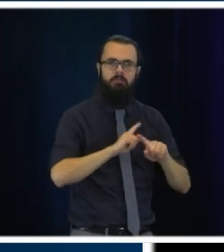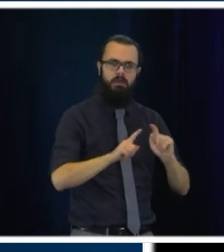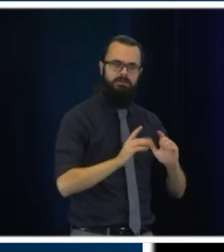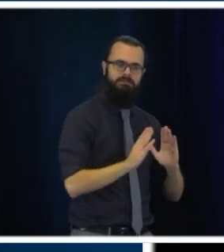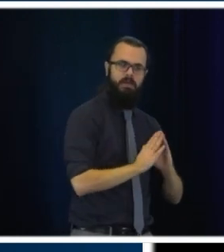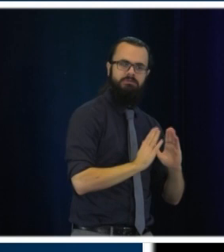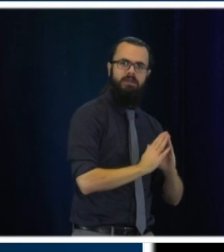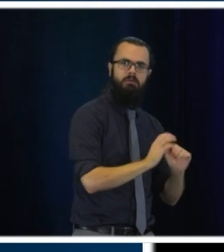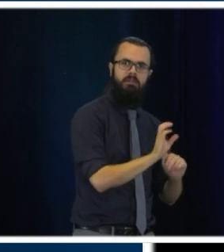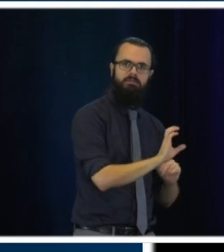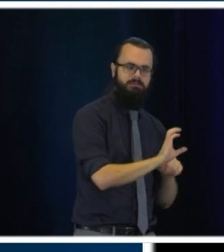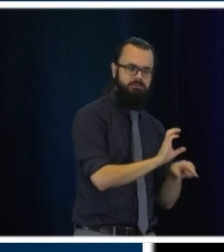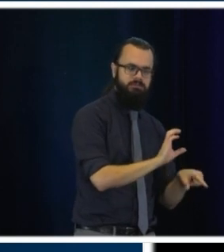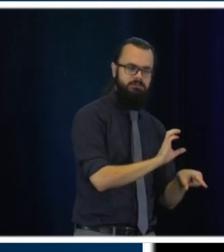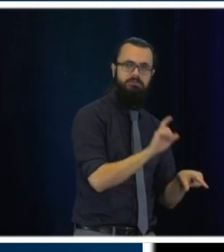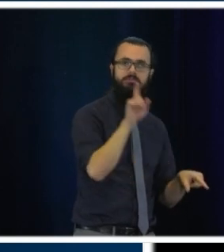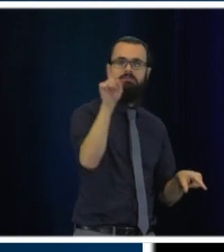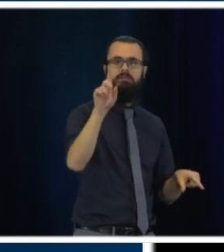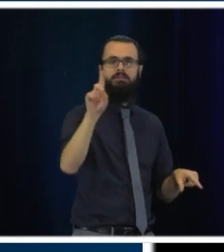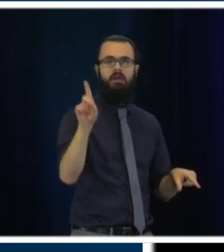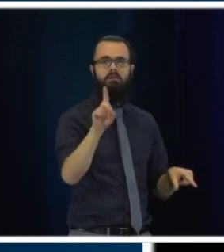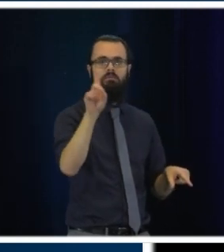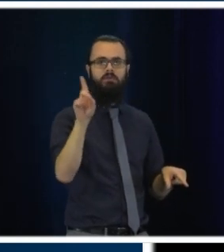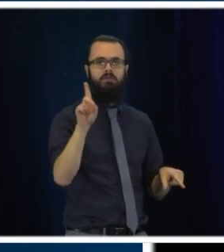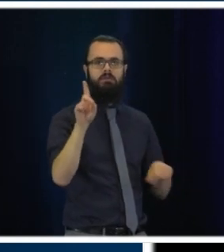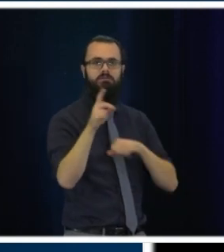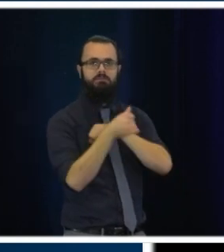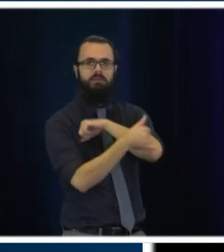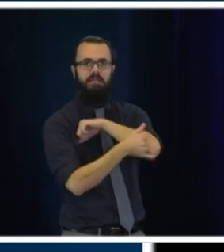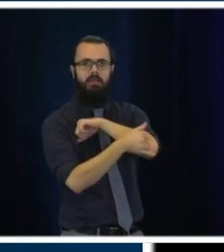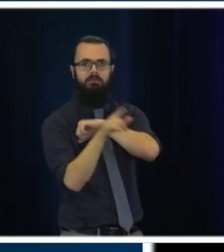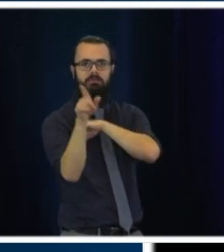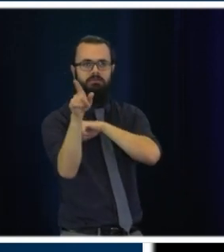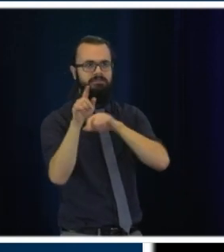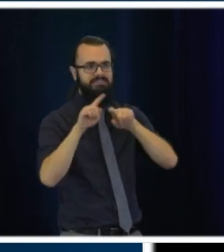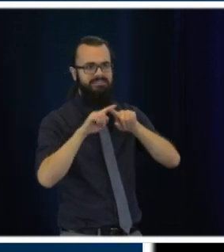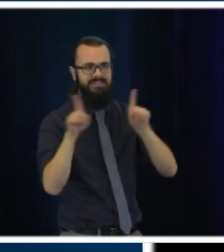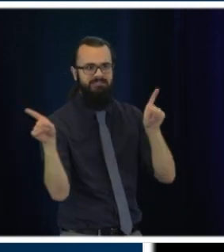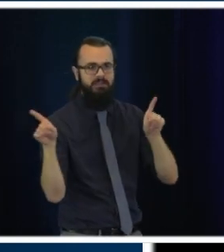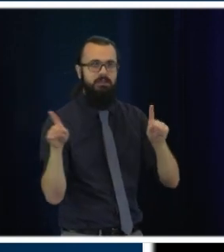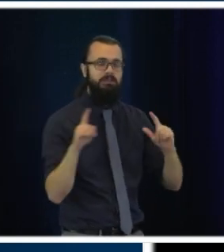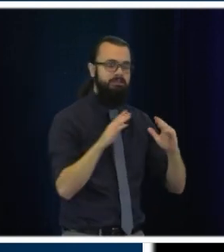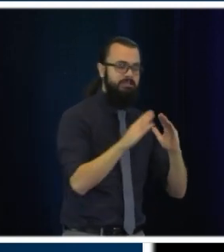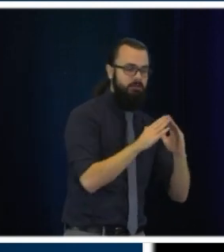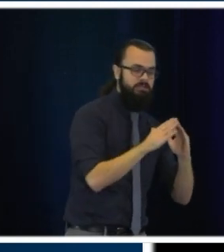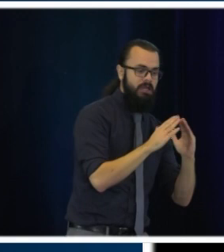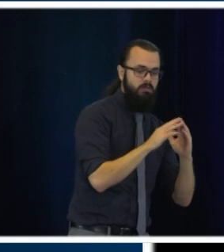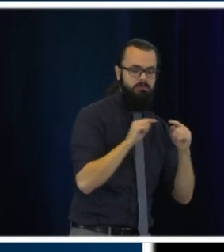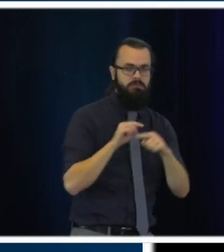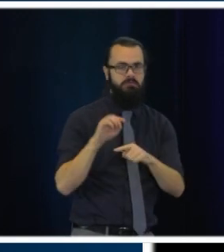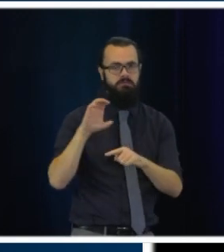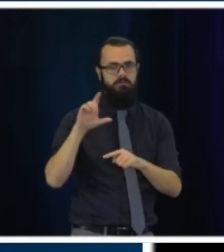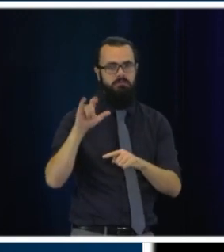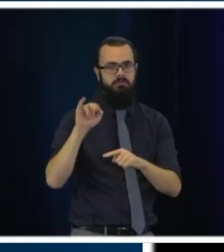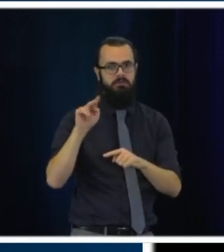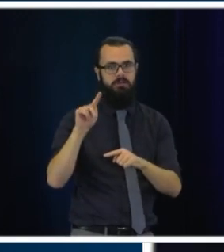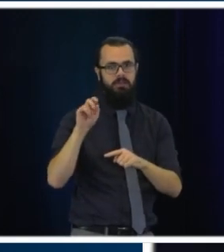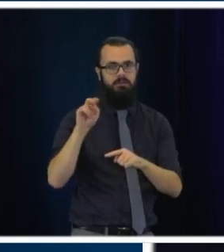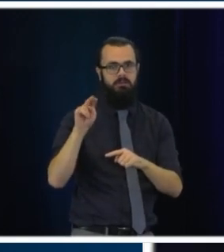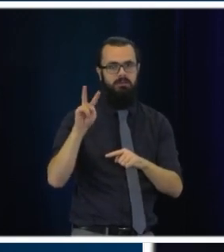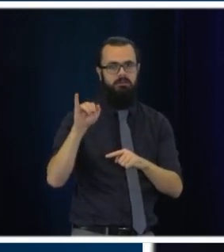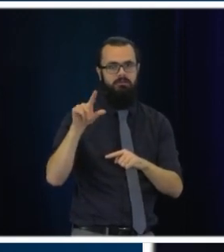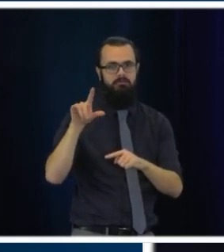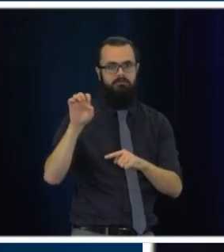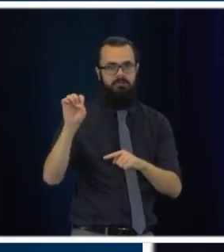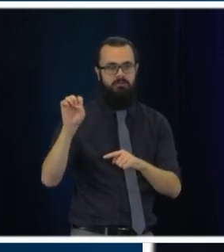as Delaware County. It's not the same as Clintonville. It's different. And so as a result of that, I